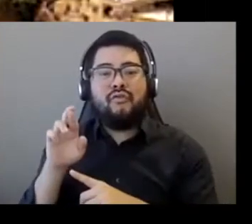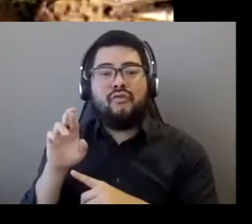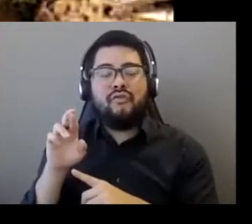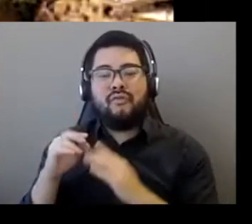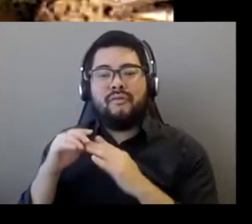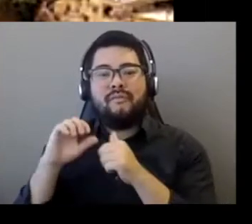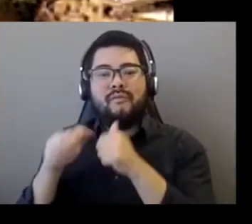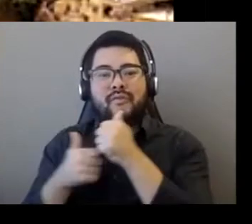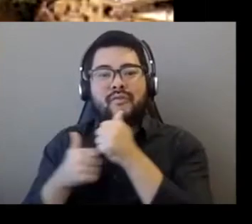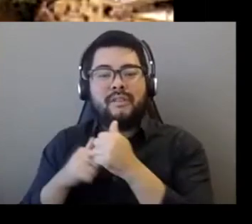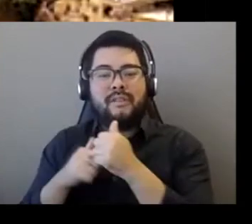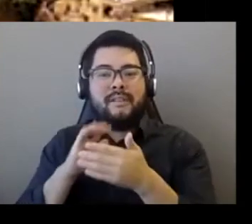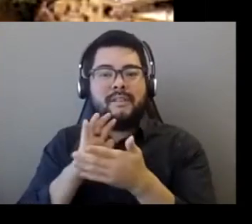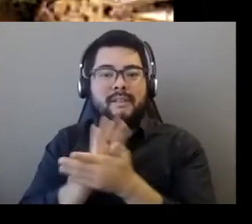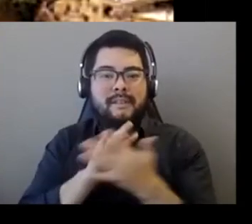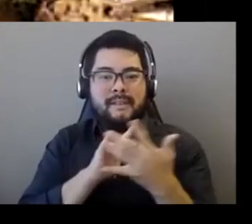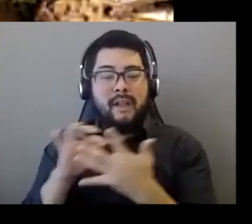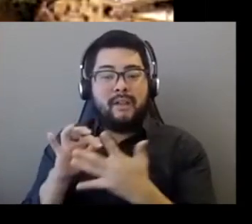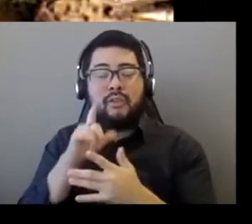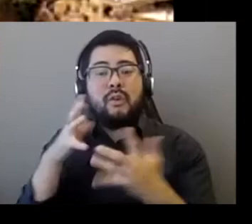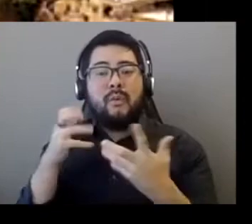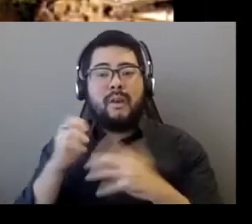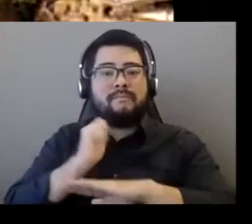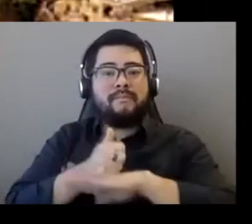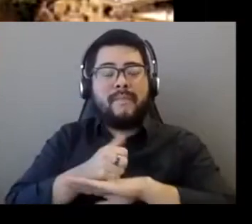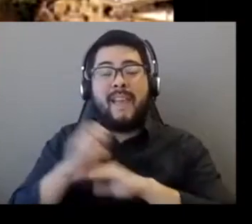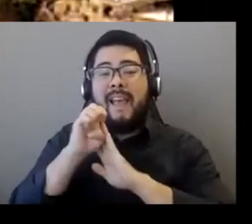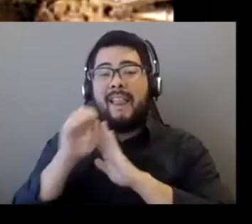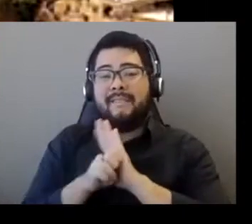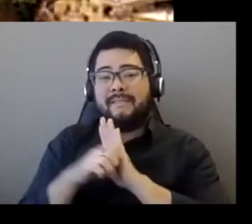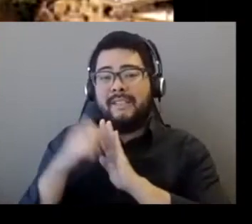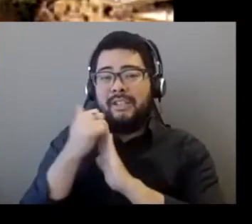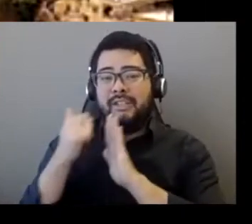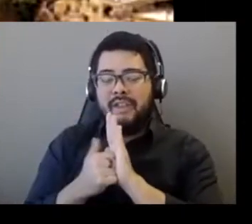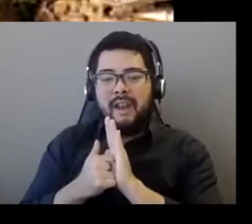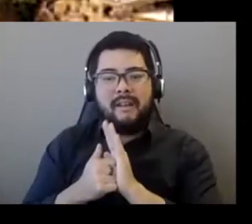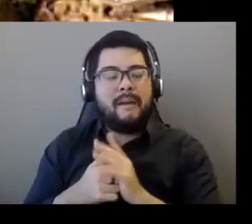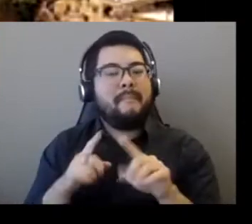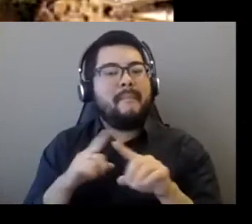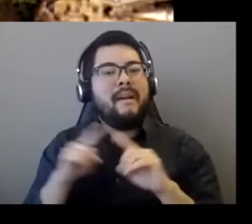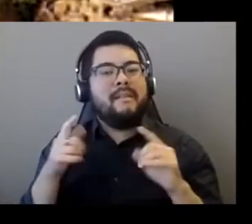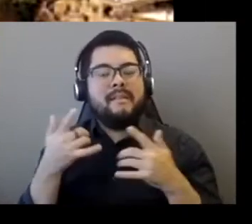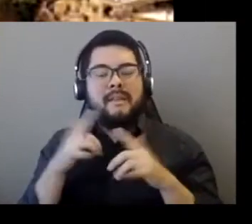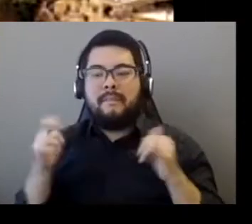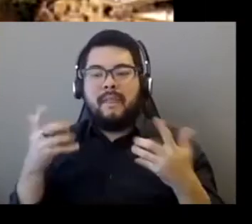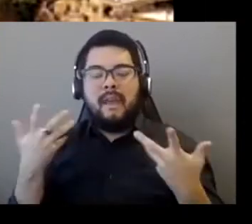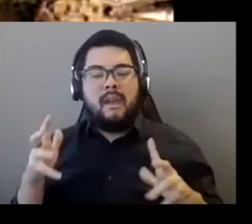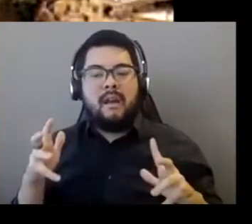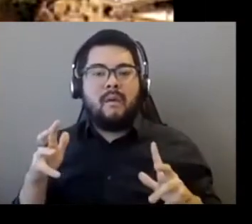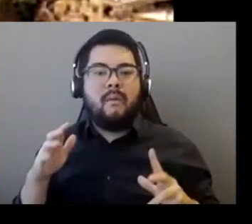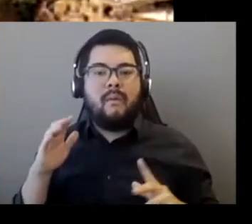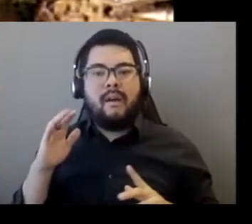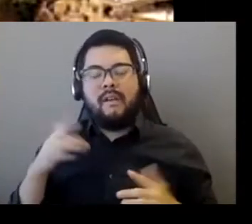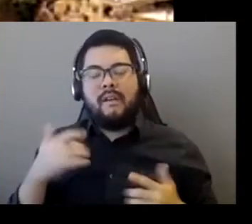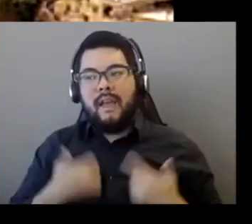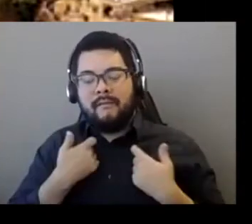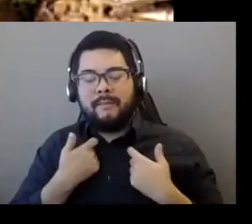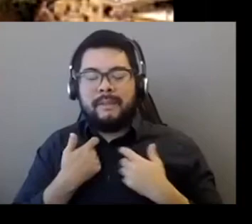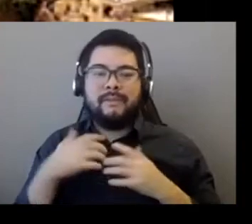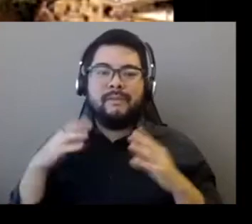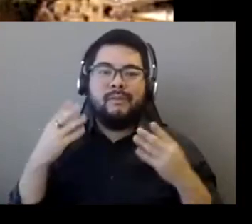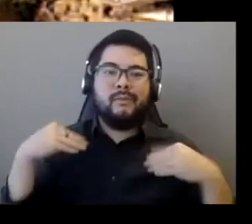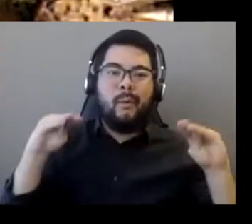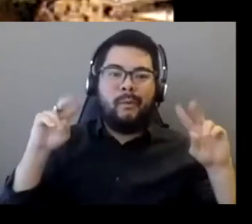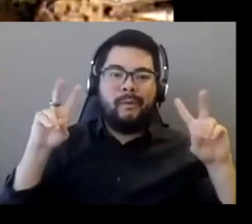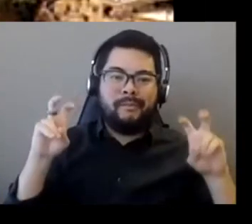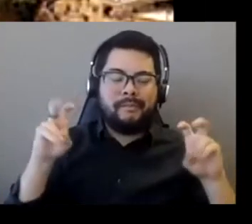ethical research agendas and who don't want to sell their soul to institutions, and who want